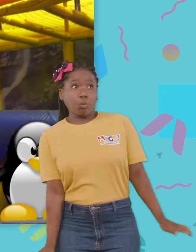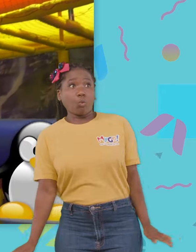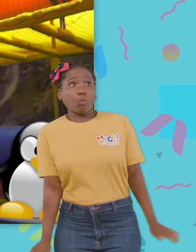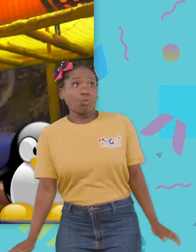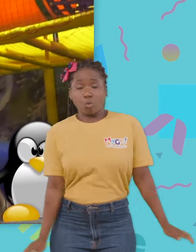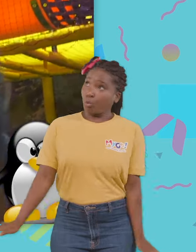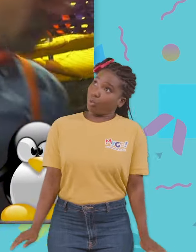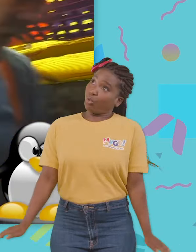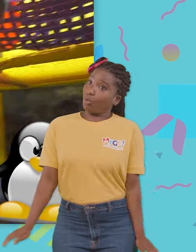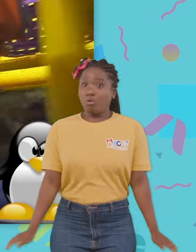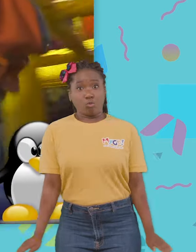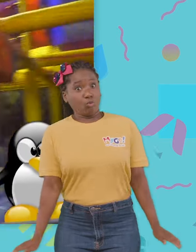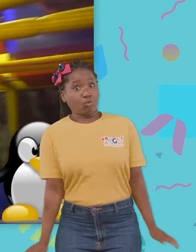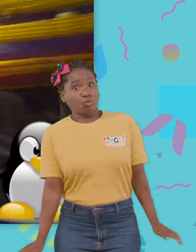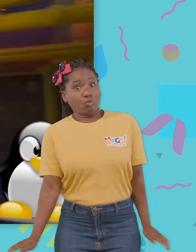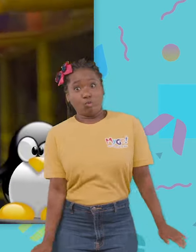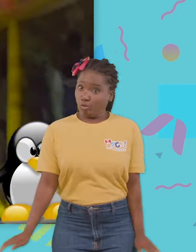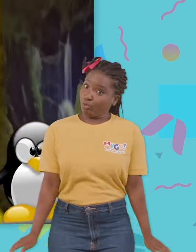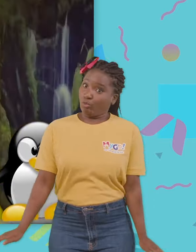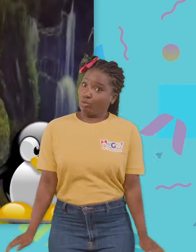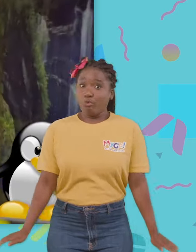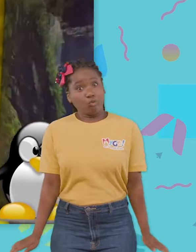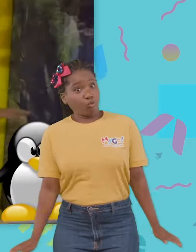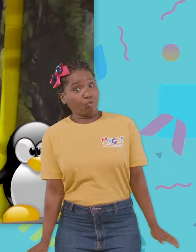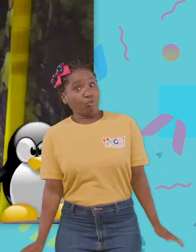Whoa! Waddle, waddle, waddle! Waddle, waddle, waddle!